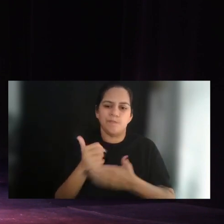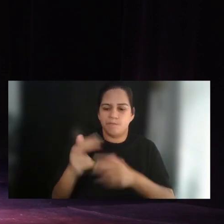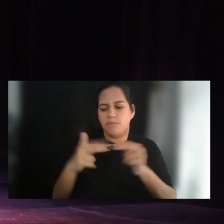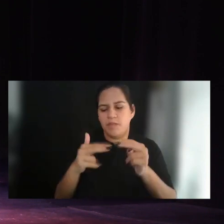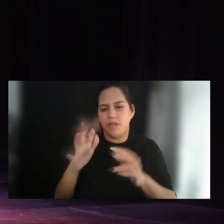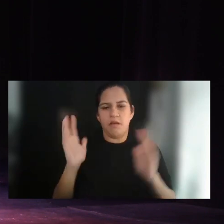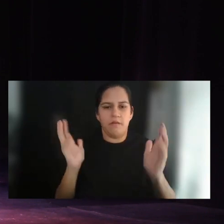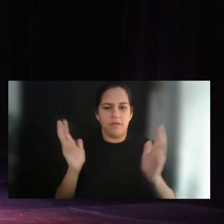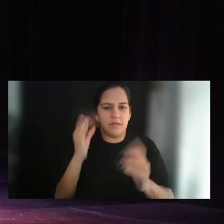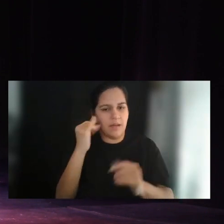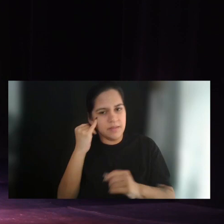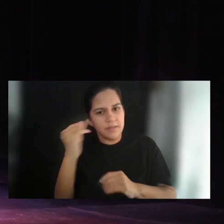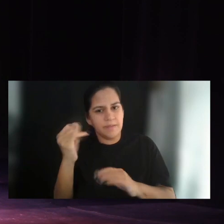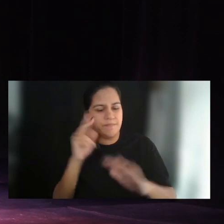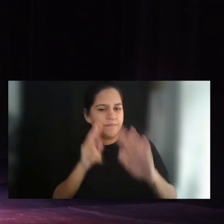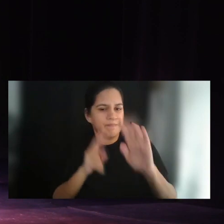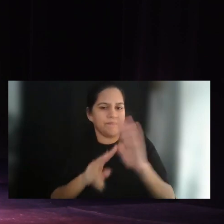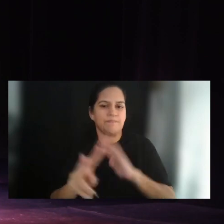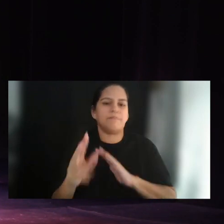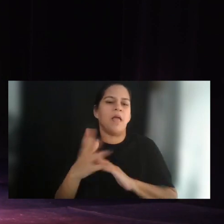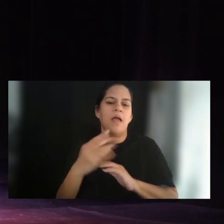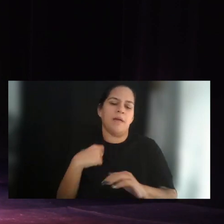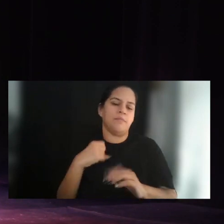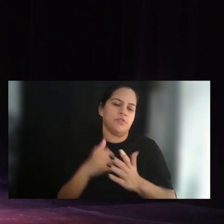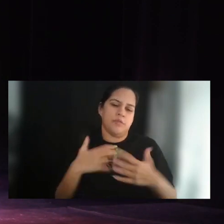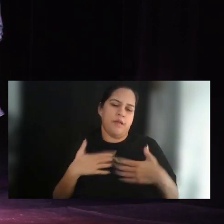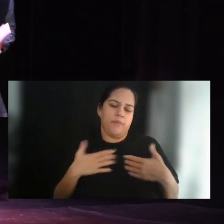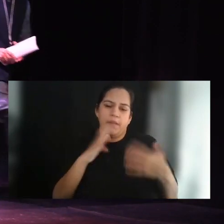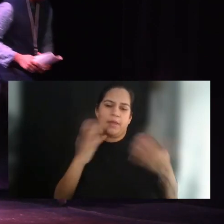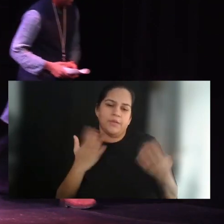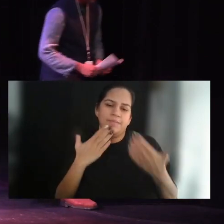And again, I'm just so grateful to be here today. Thanks.